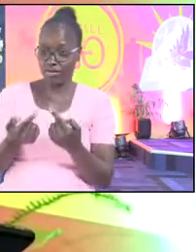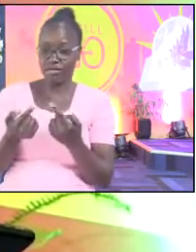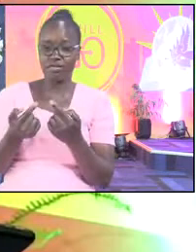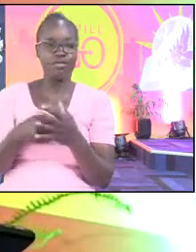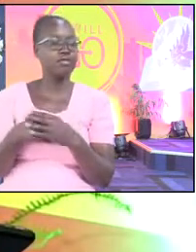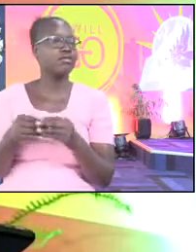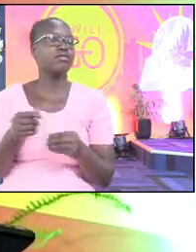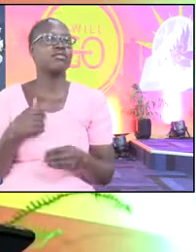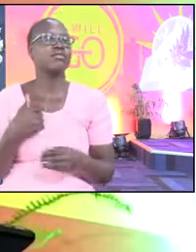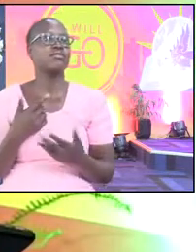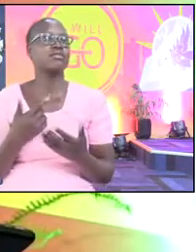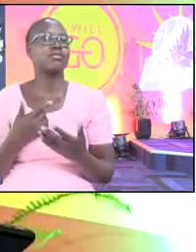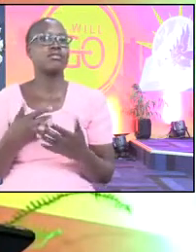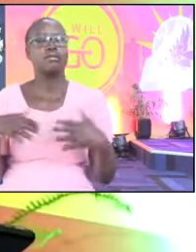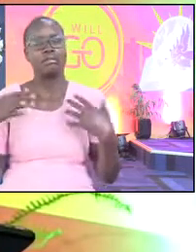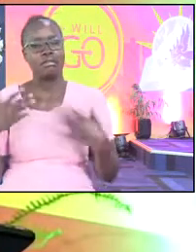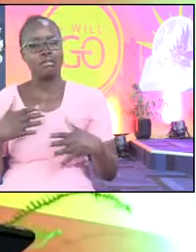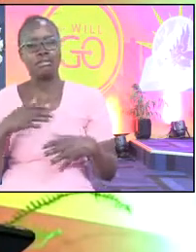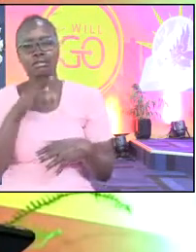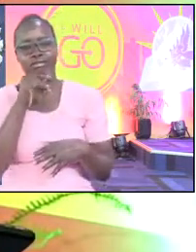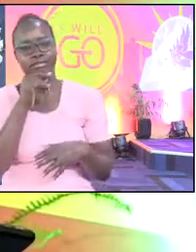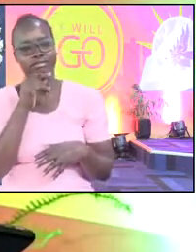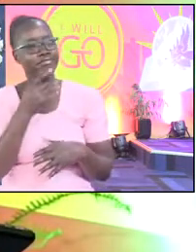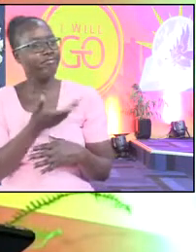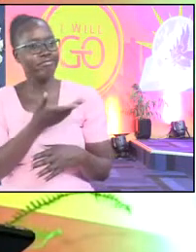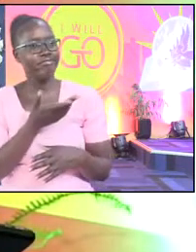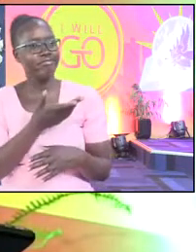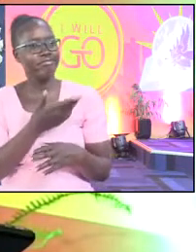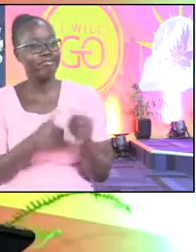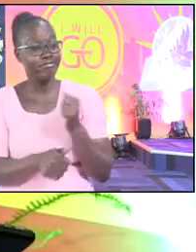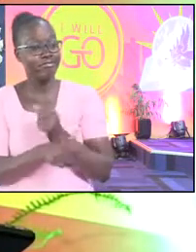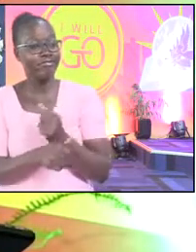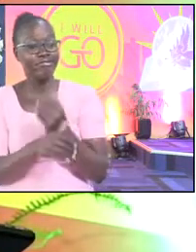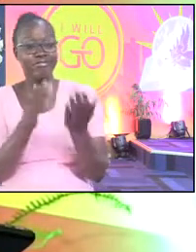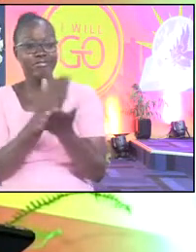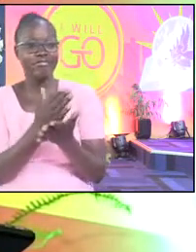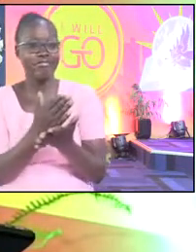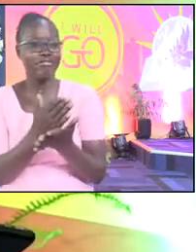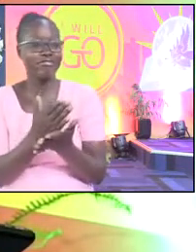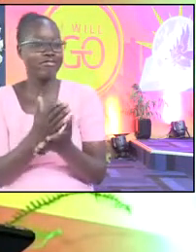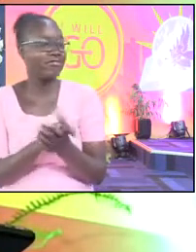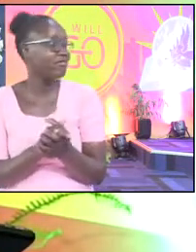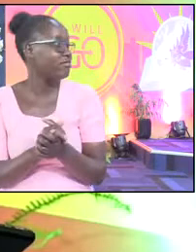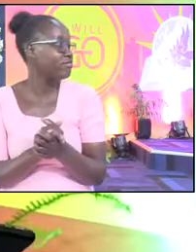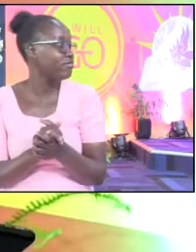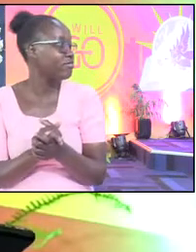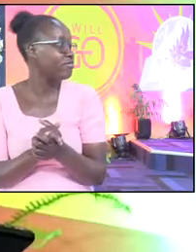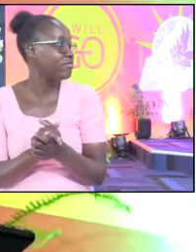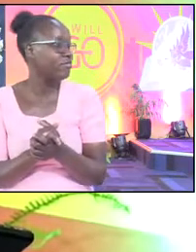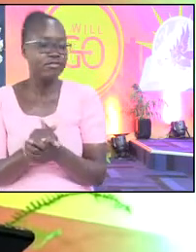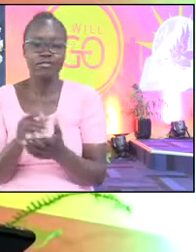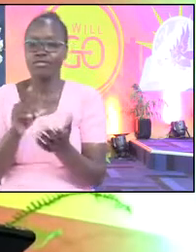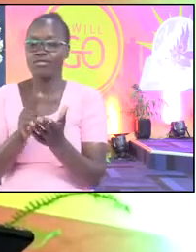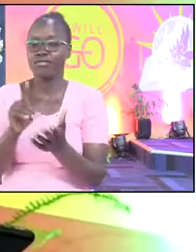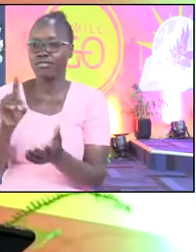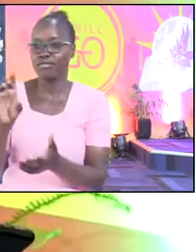congregation. It's a blessing. Gentlemen, you're quiet, but it's the truth. Yes, Dr.